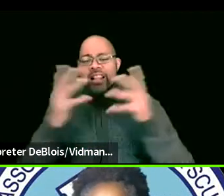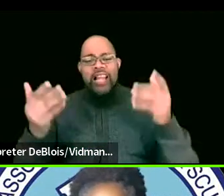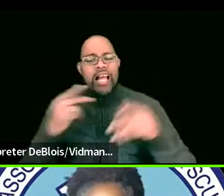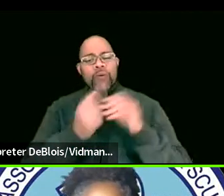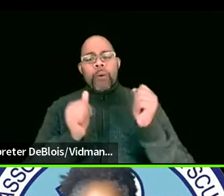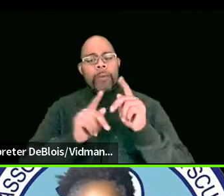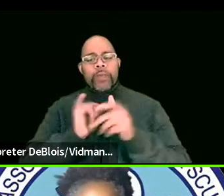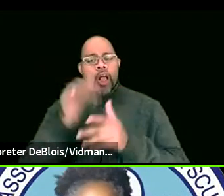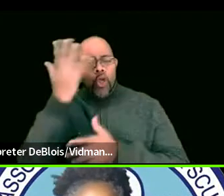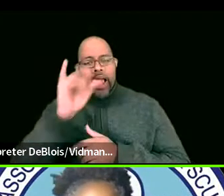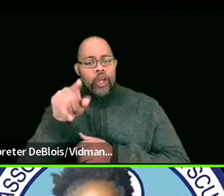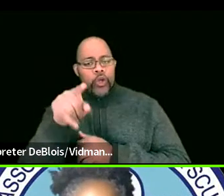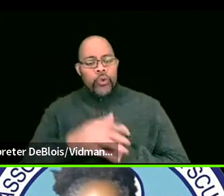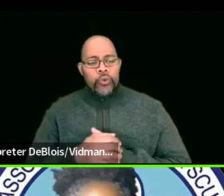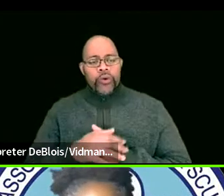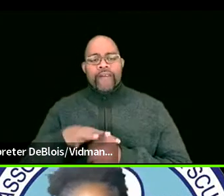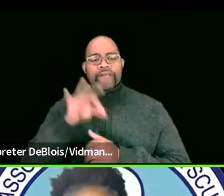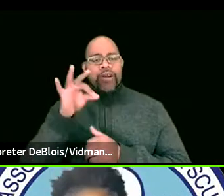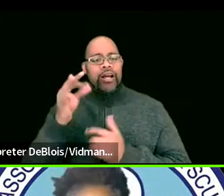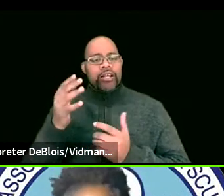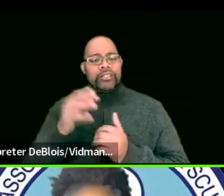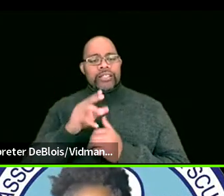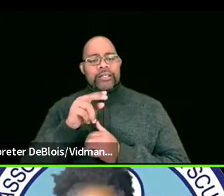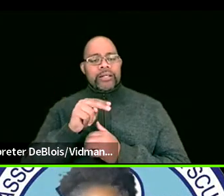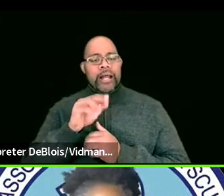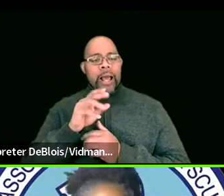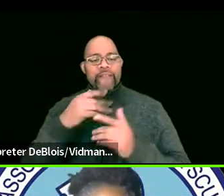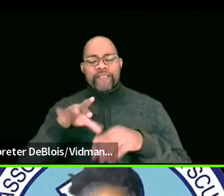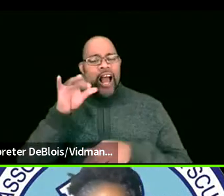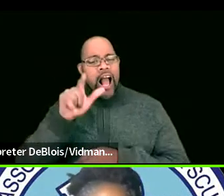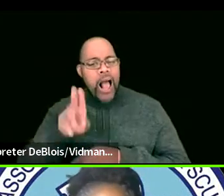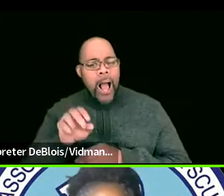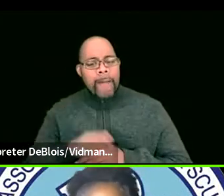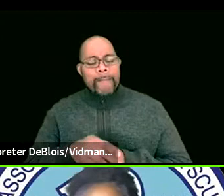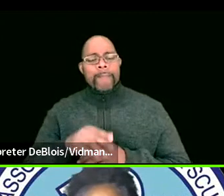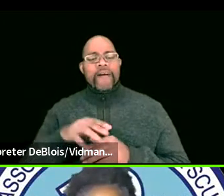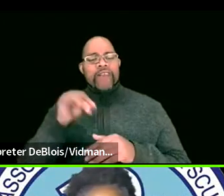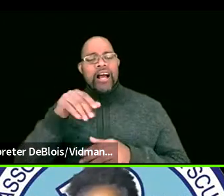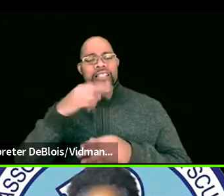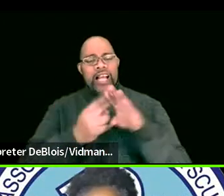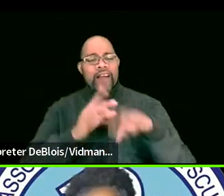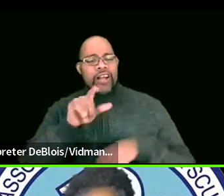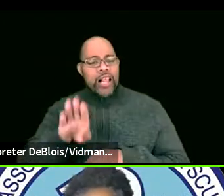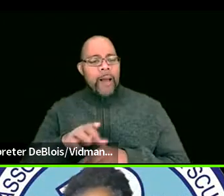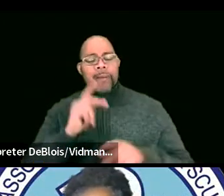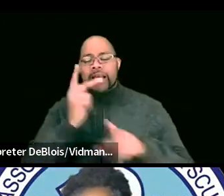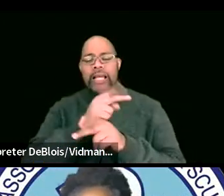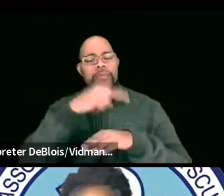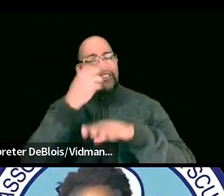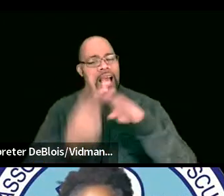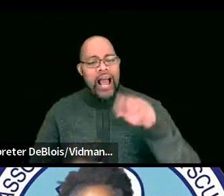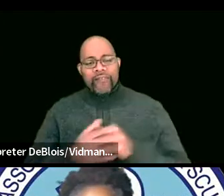people that look like you. Find NABs, find a club, find a dive club, but definitely keep diving,